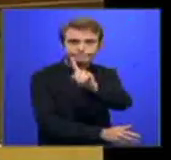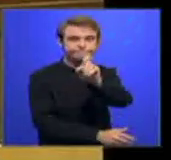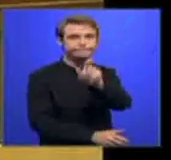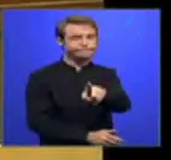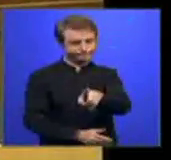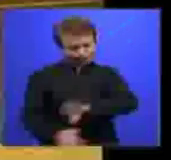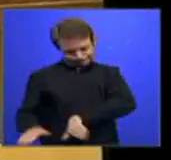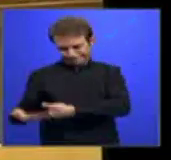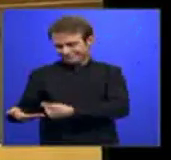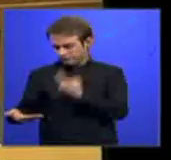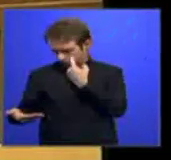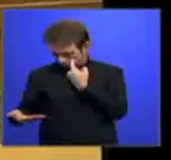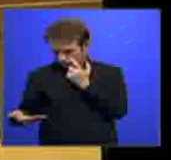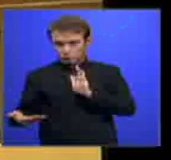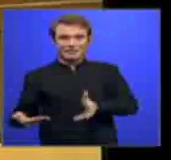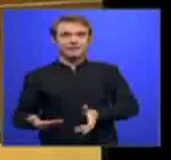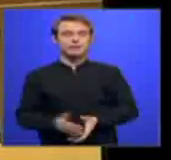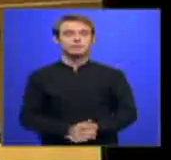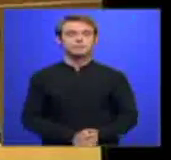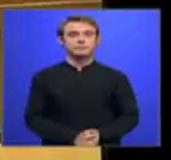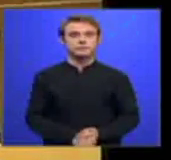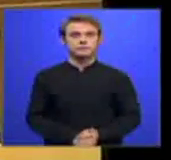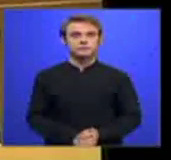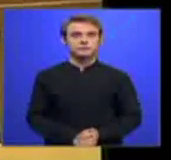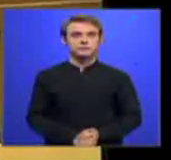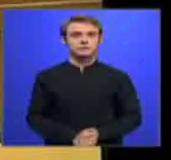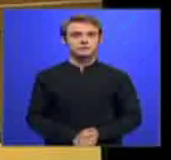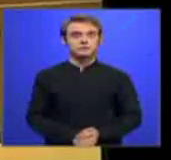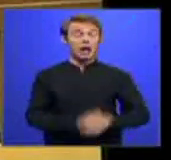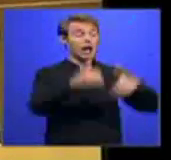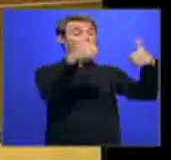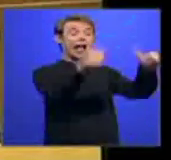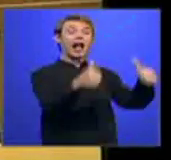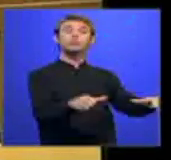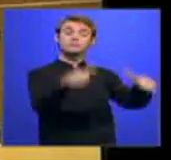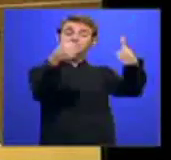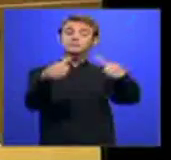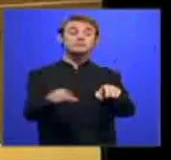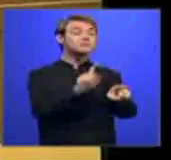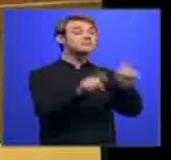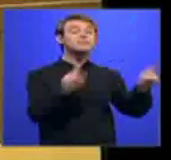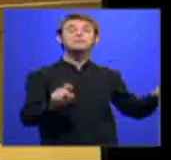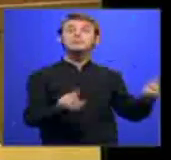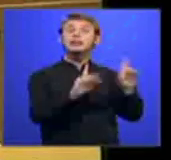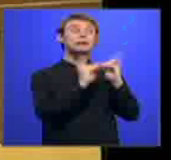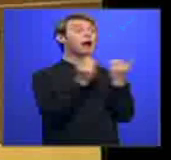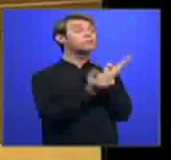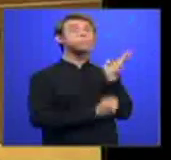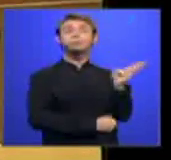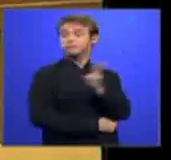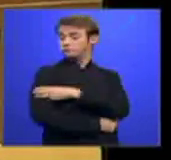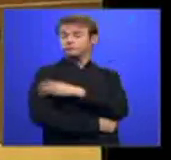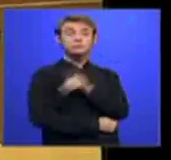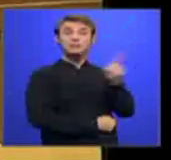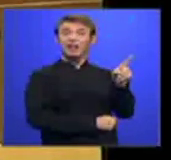We have taken a decision that accounting officers who fail to execute this directive